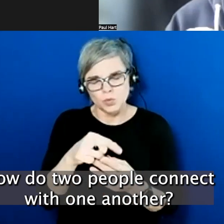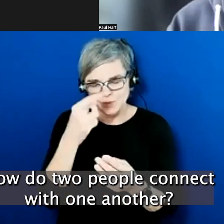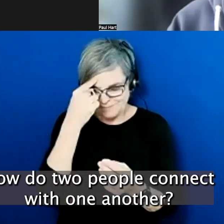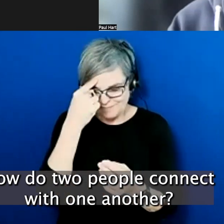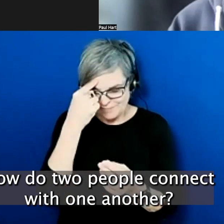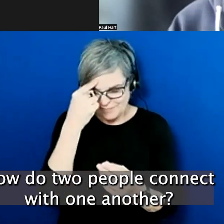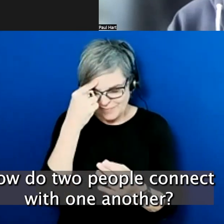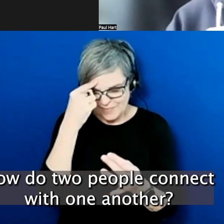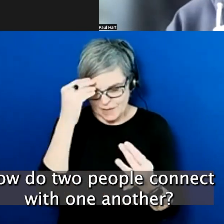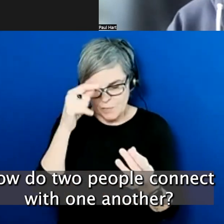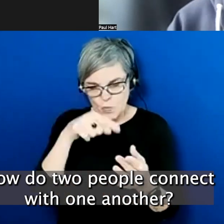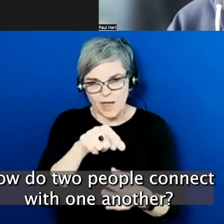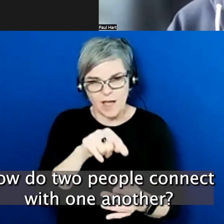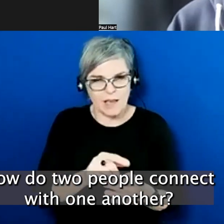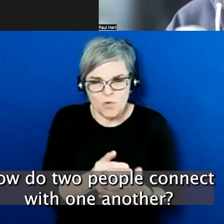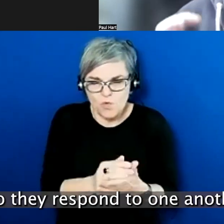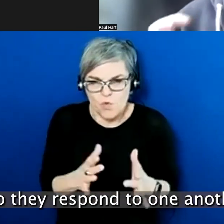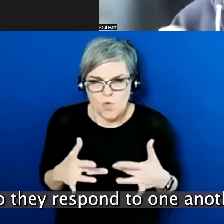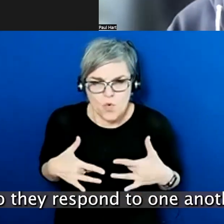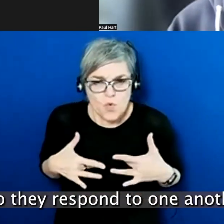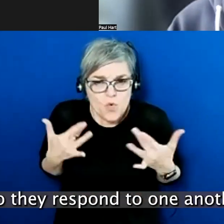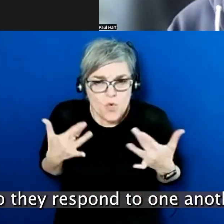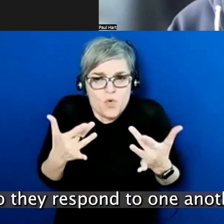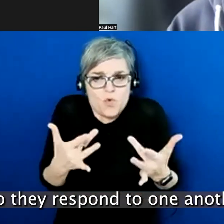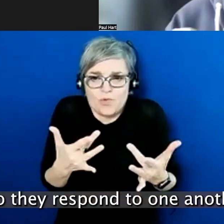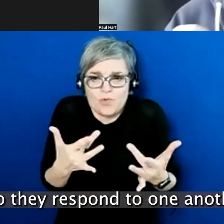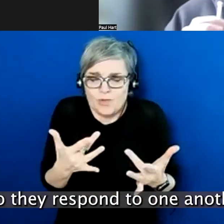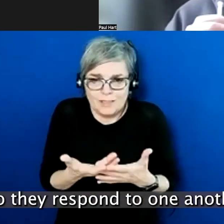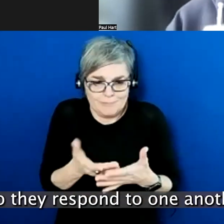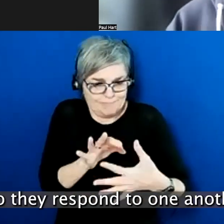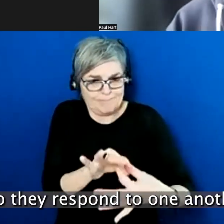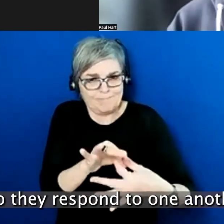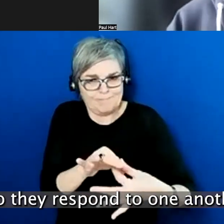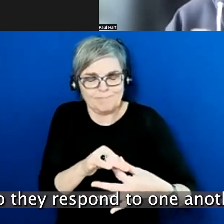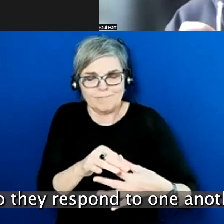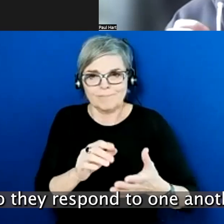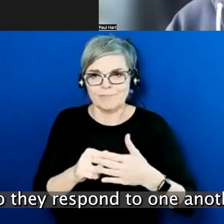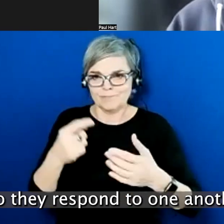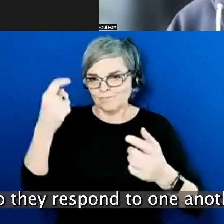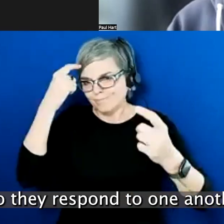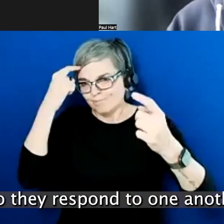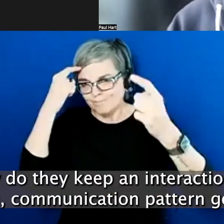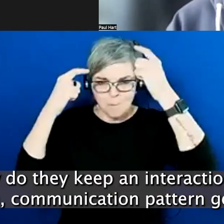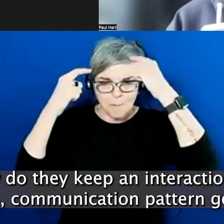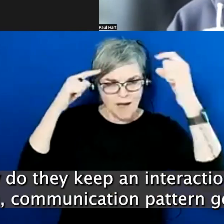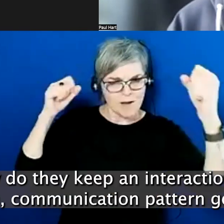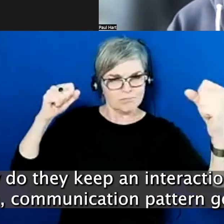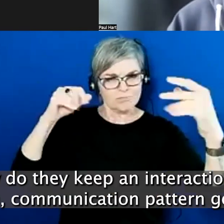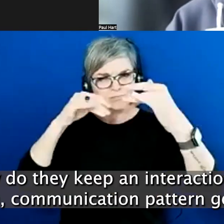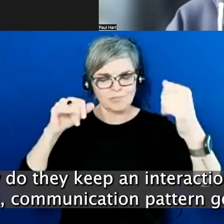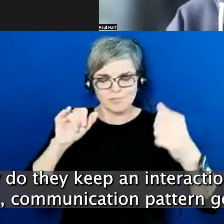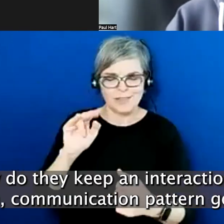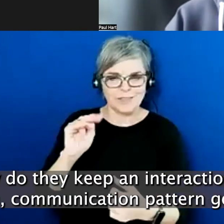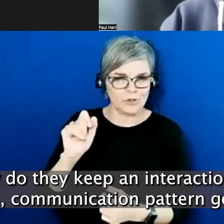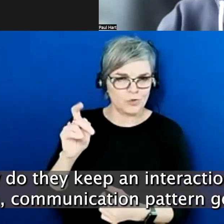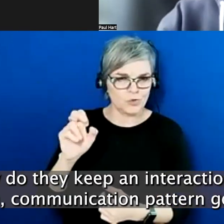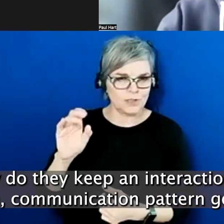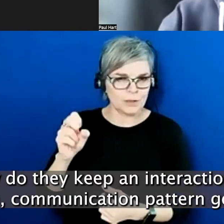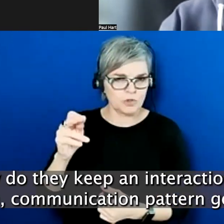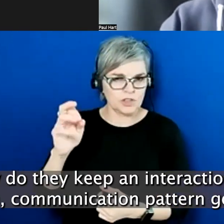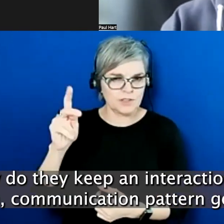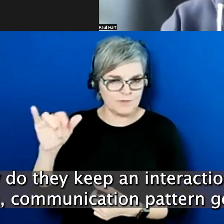people connect with one another? How do they respond to one another? How do they keep